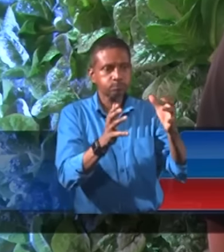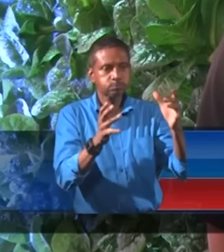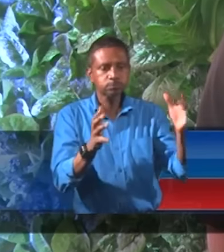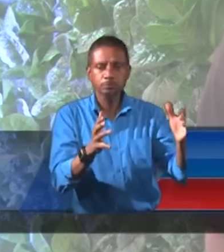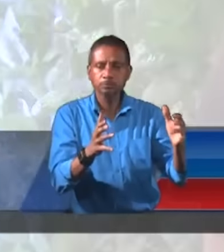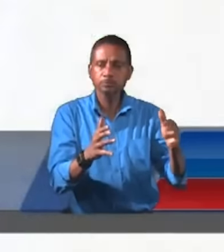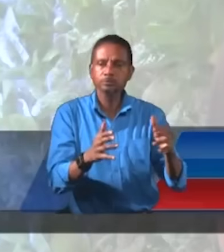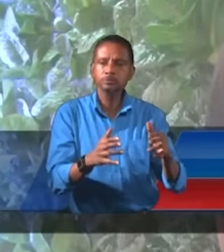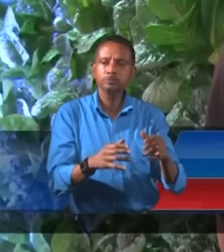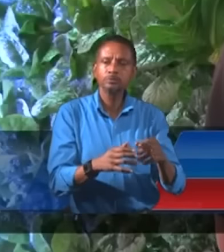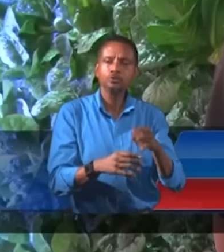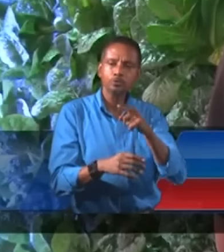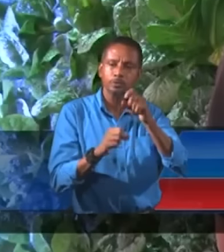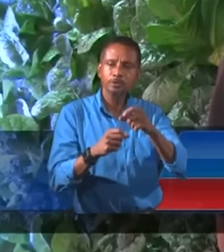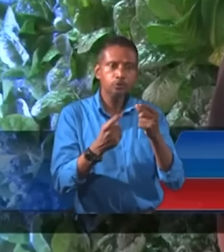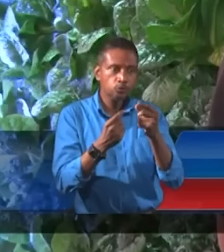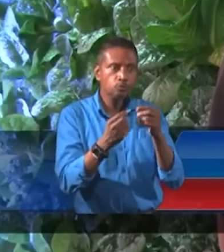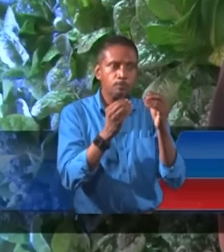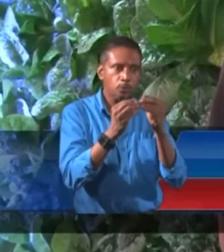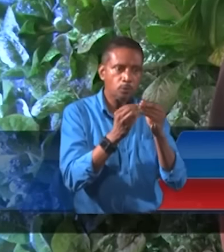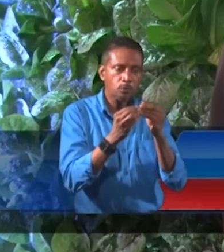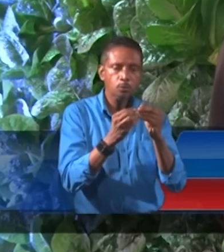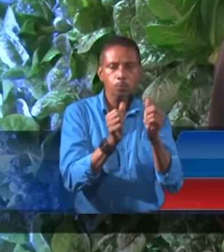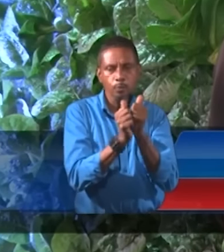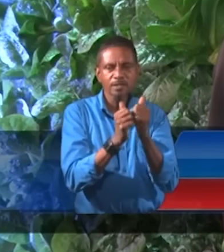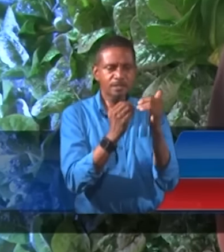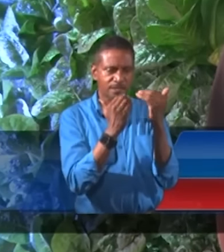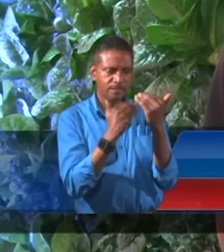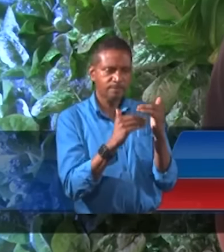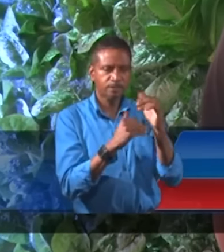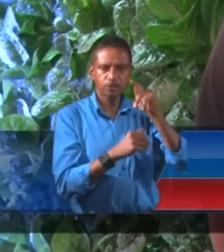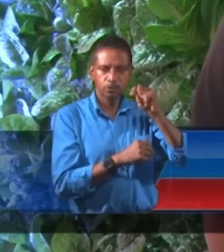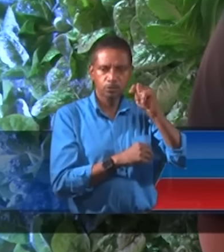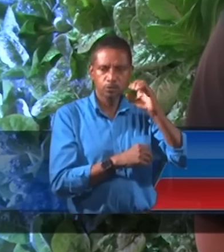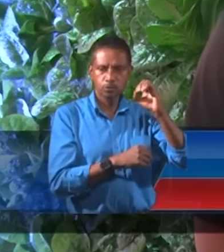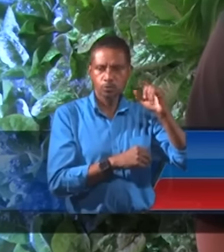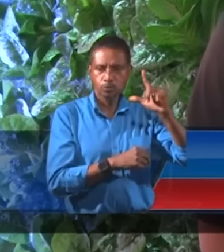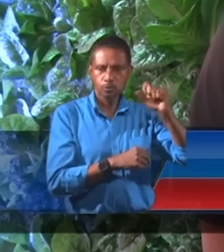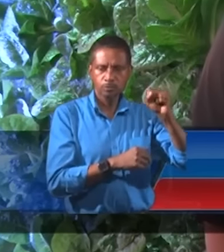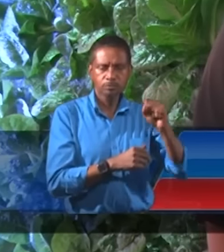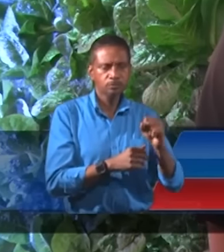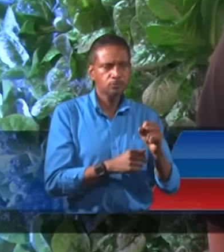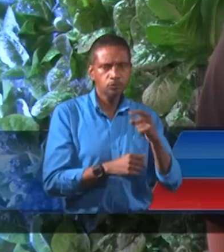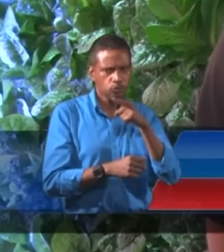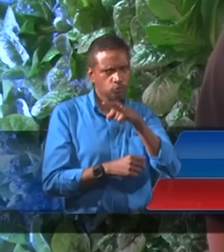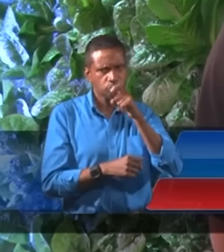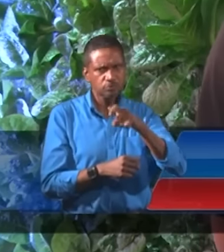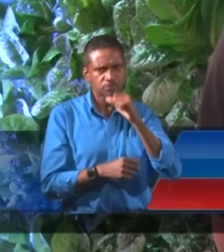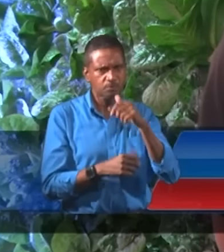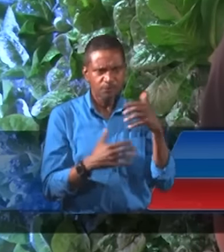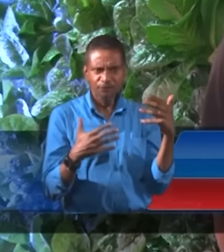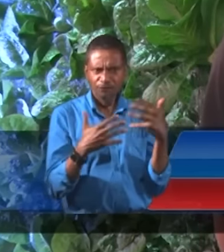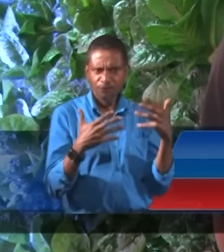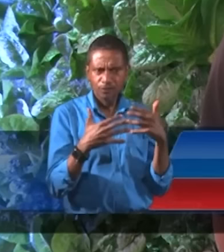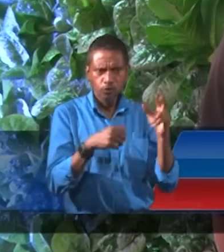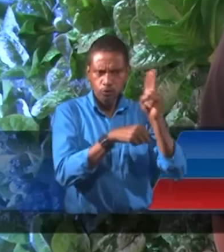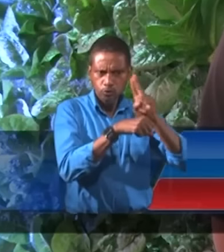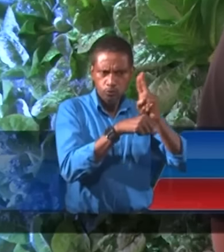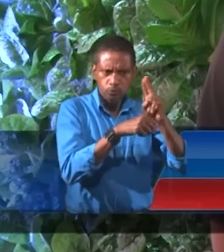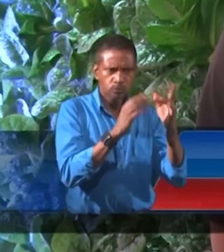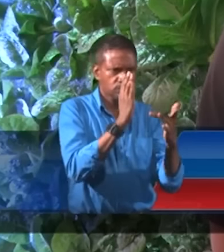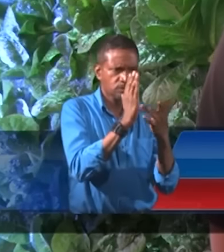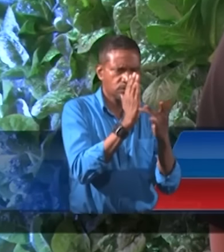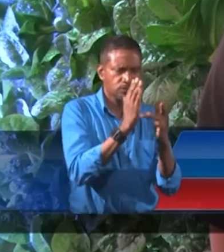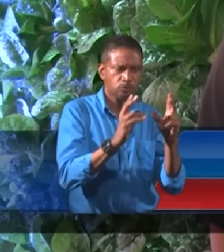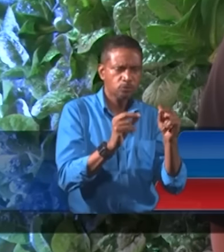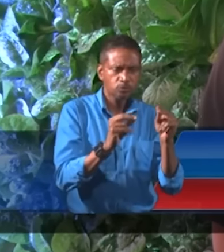do more with less. Introducing technology is something that we shouldn't be afraid of, it's something that we should welcome, and it is something that in the long